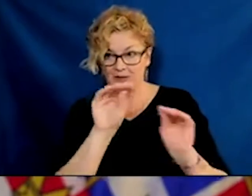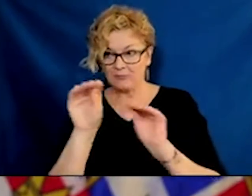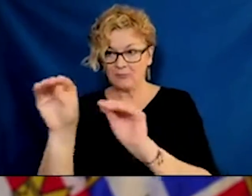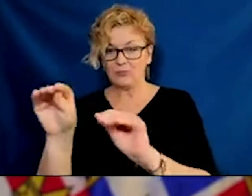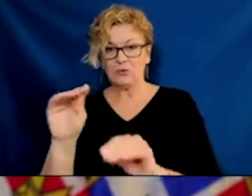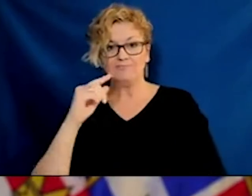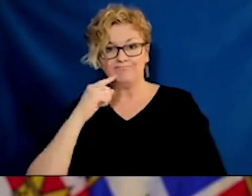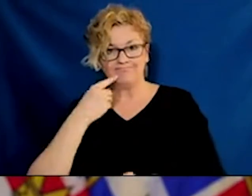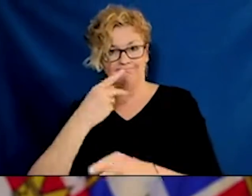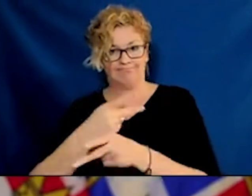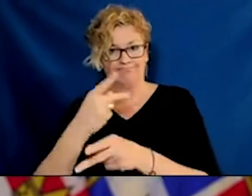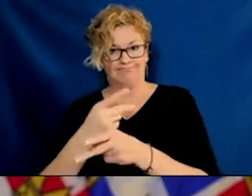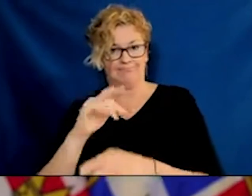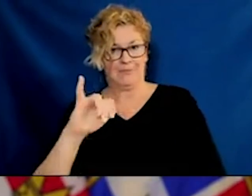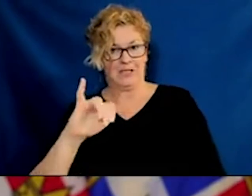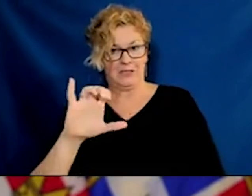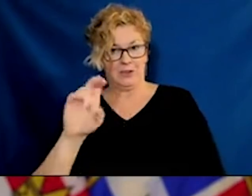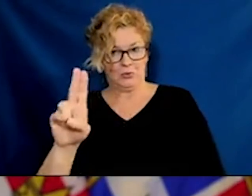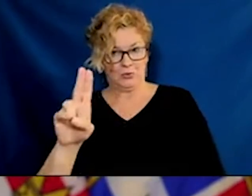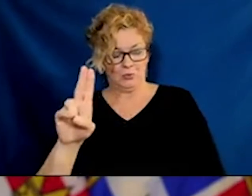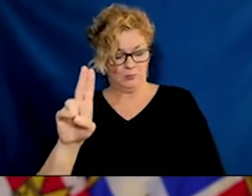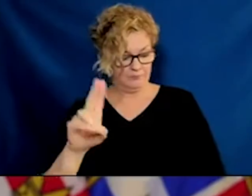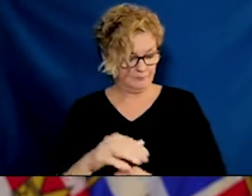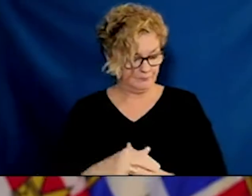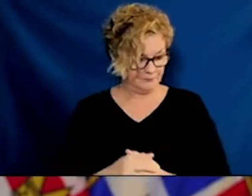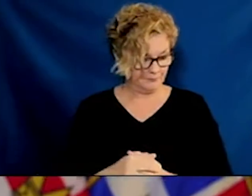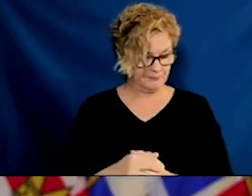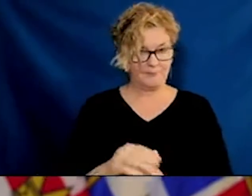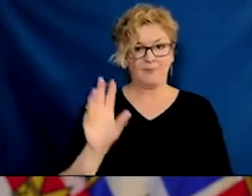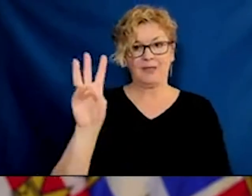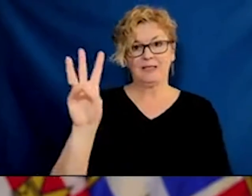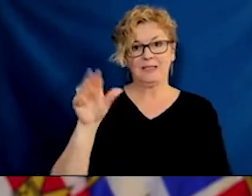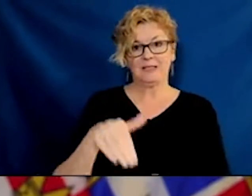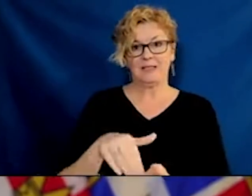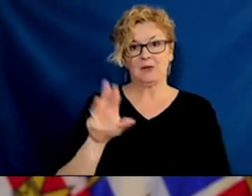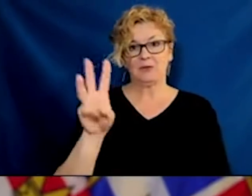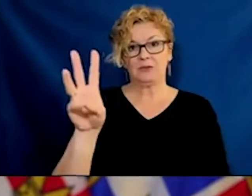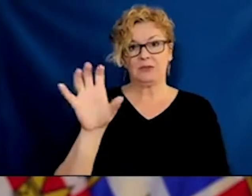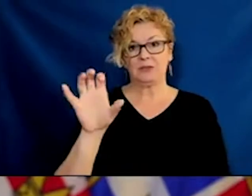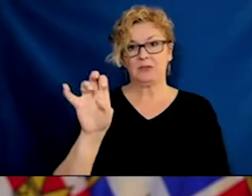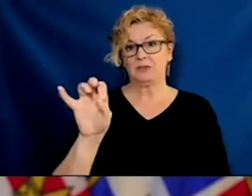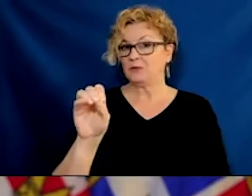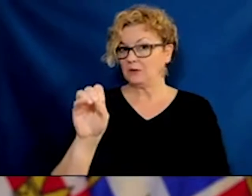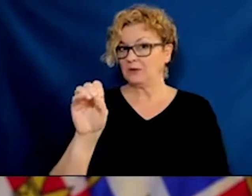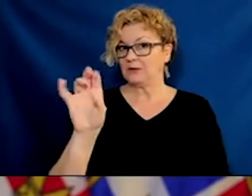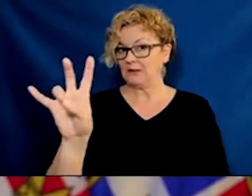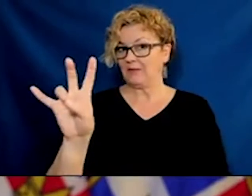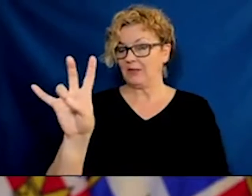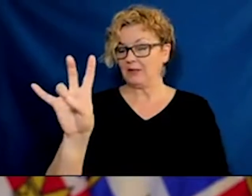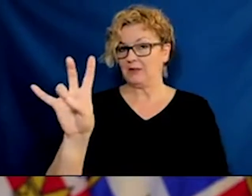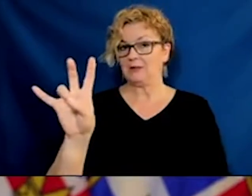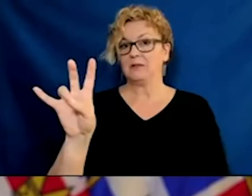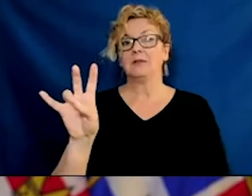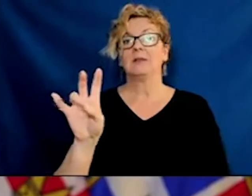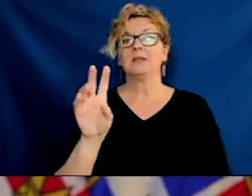6,607 people under public health monitoring because of exposures to COVID-19, and